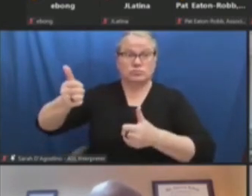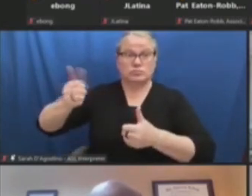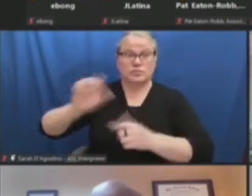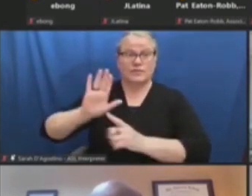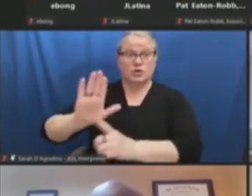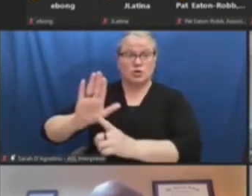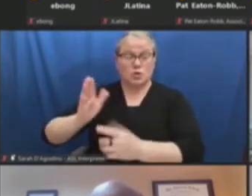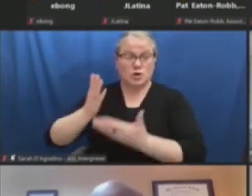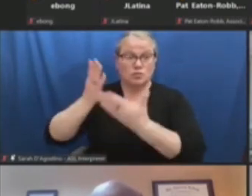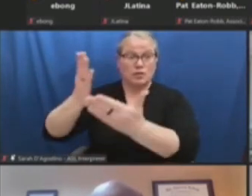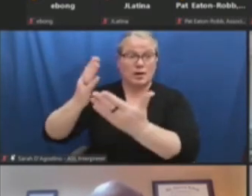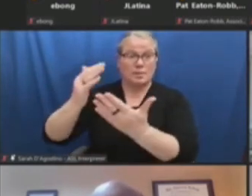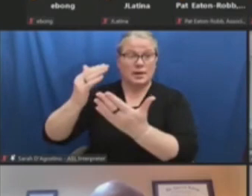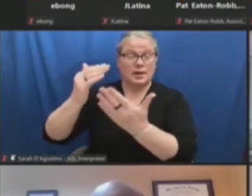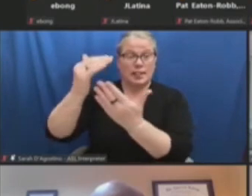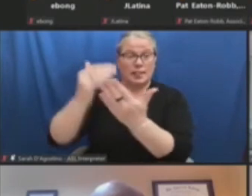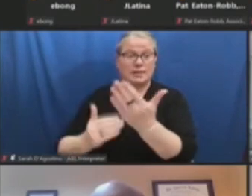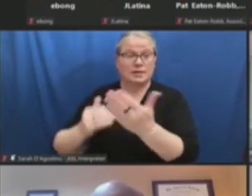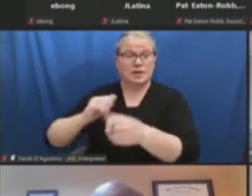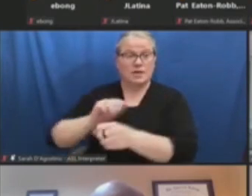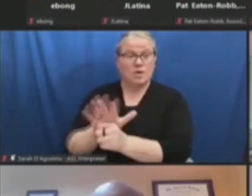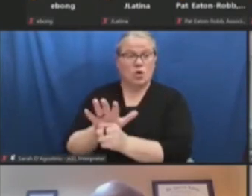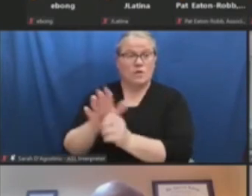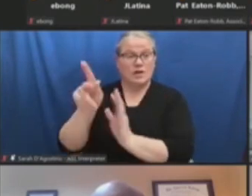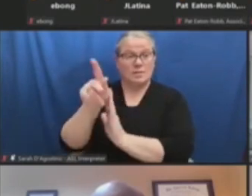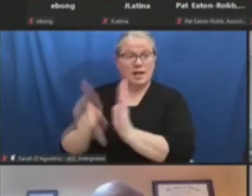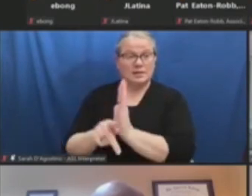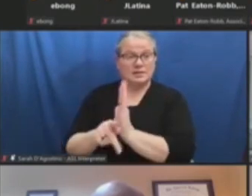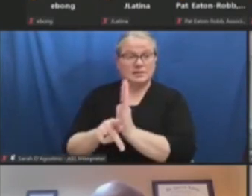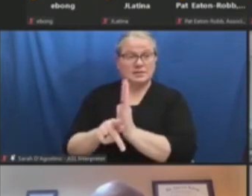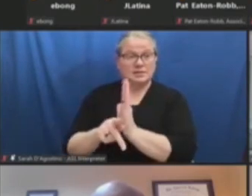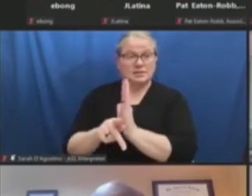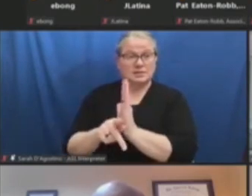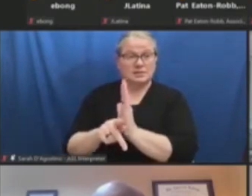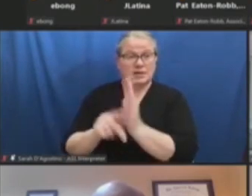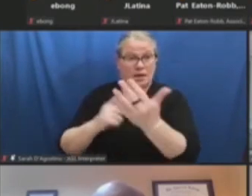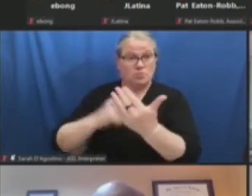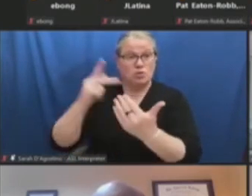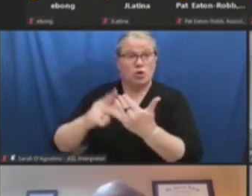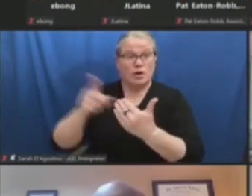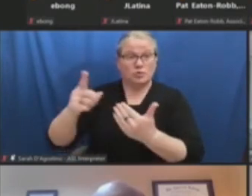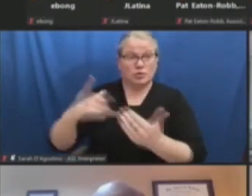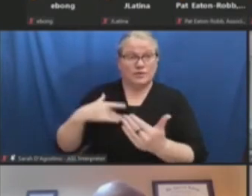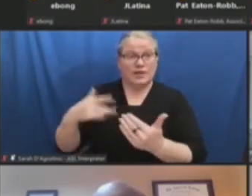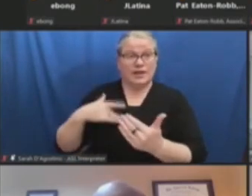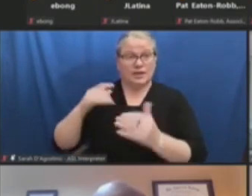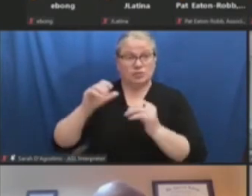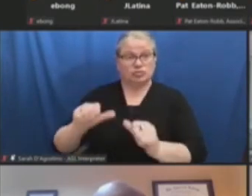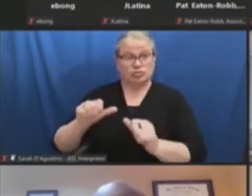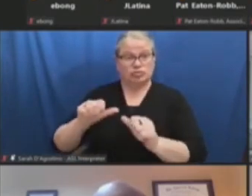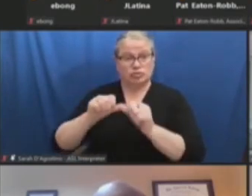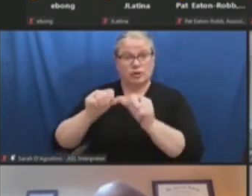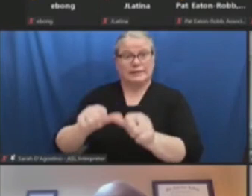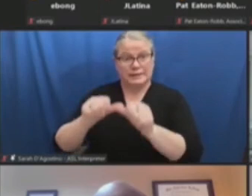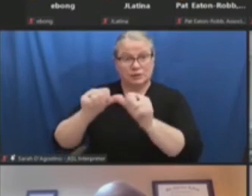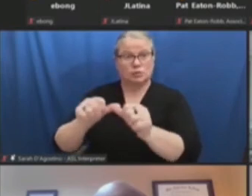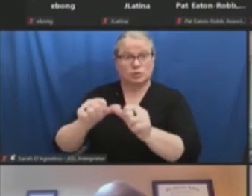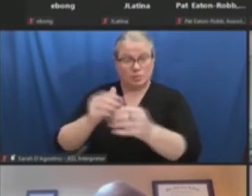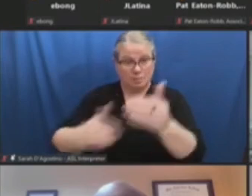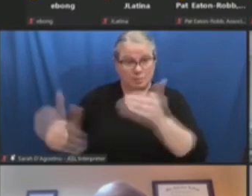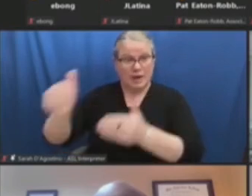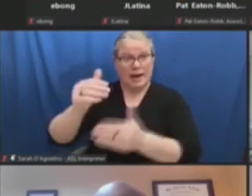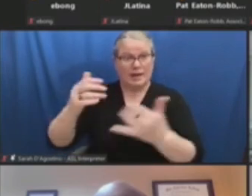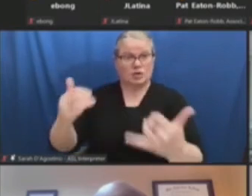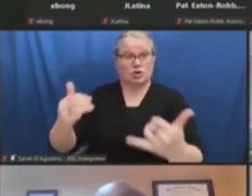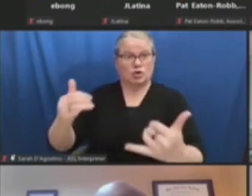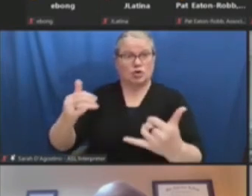recommended list of COVID-19 policies and initiatives that you believe should be continued beyond the current